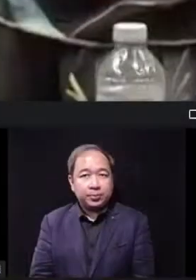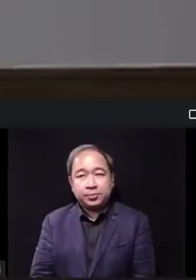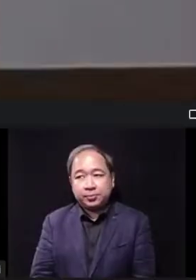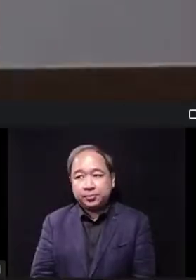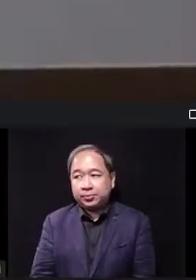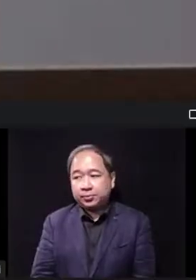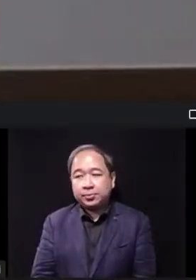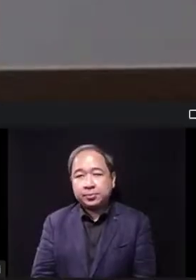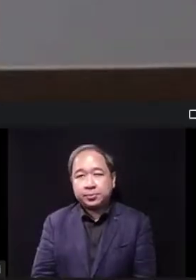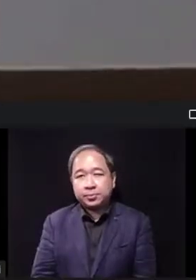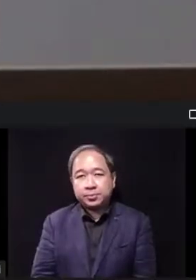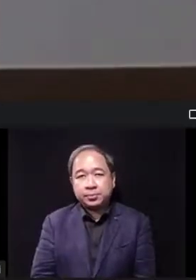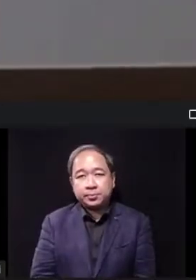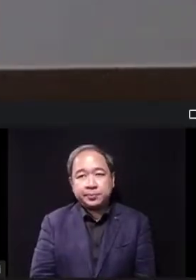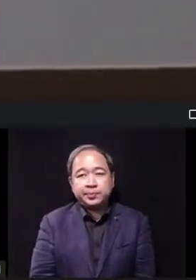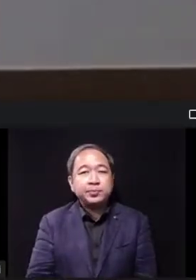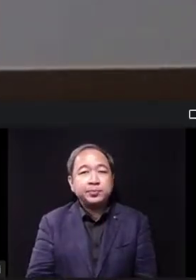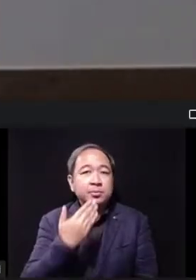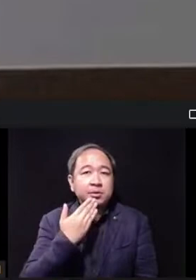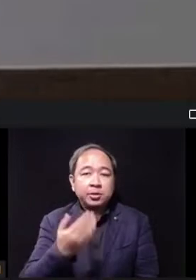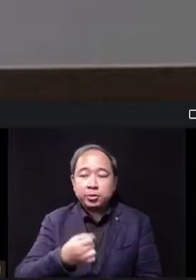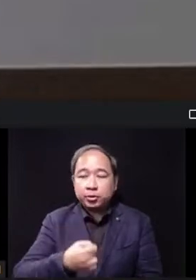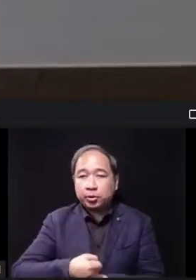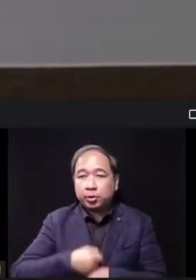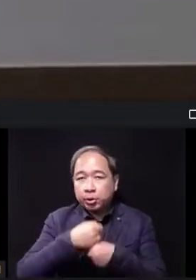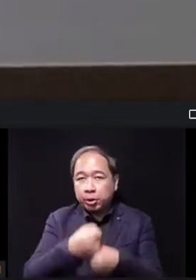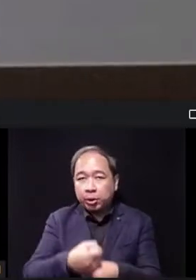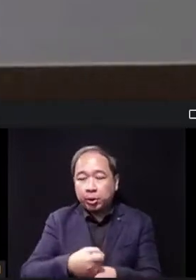Thank you very much to the distinguished delegate from Iran.